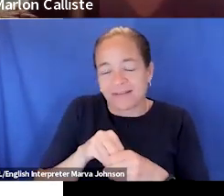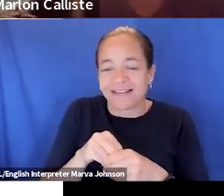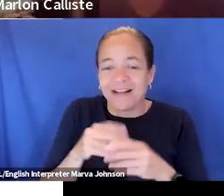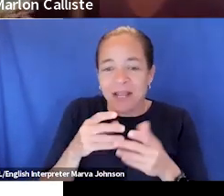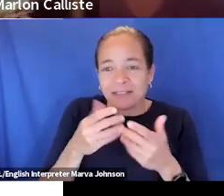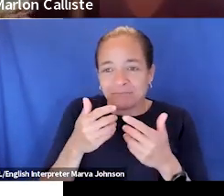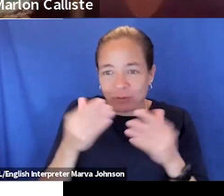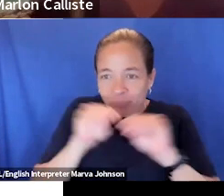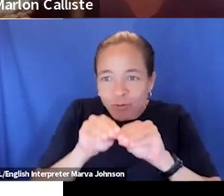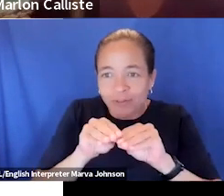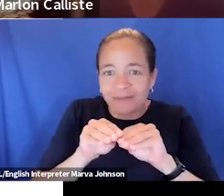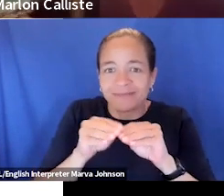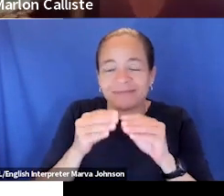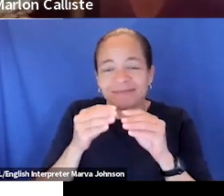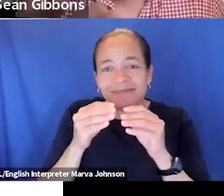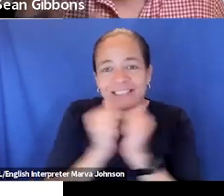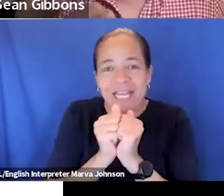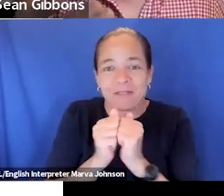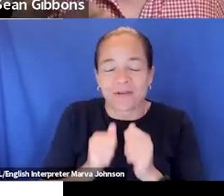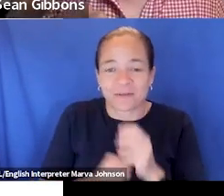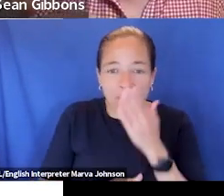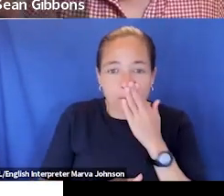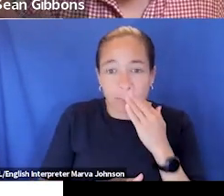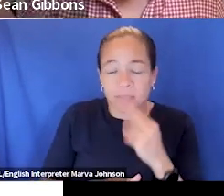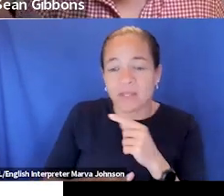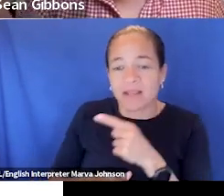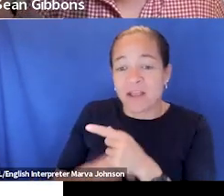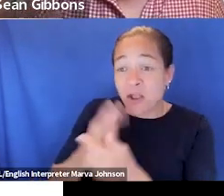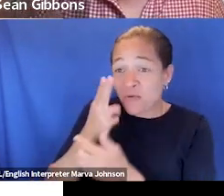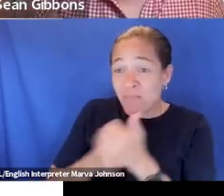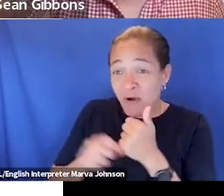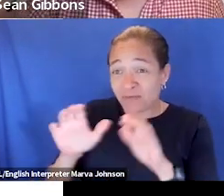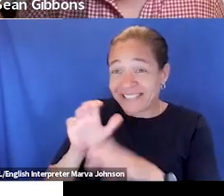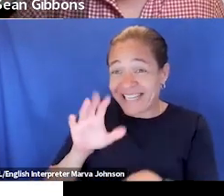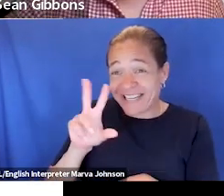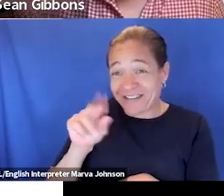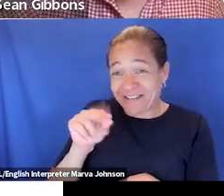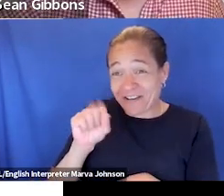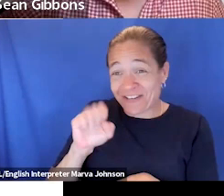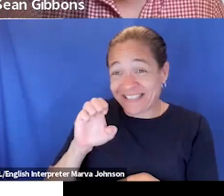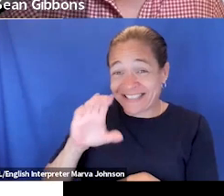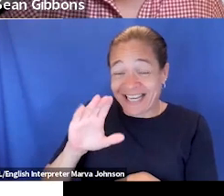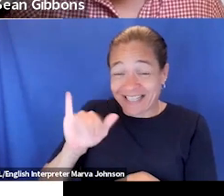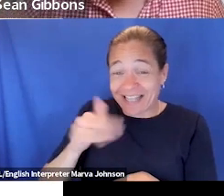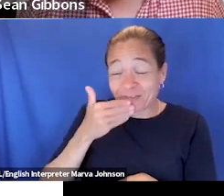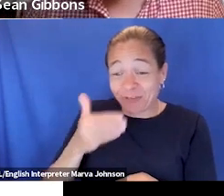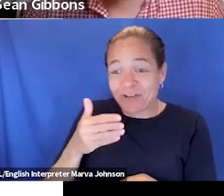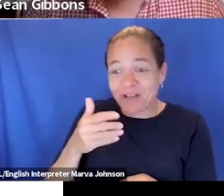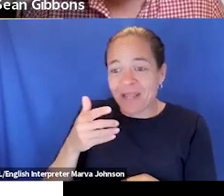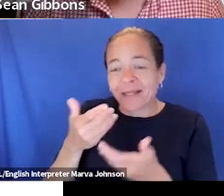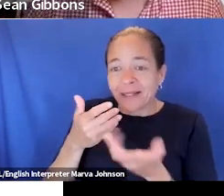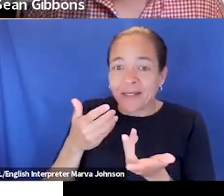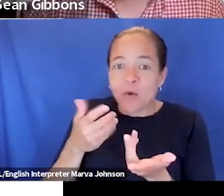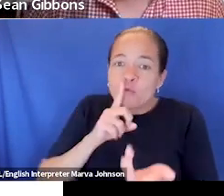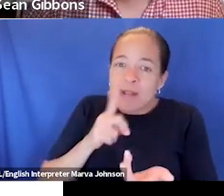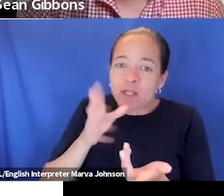it in there. I'll tell you, you guys both did this in about 30 seconds. That's not bad because chances are you're going to look at it a couple times before it goes